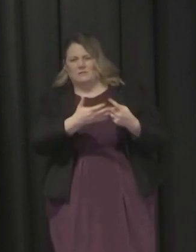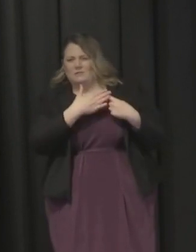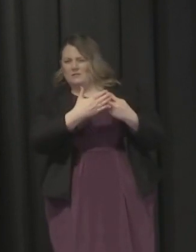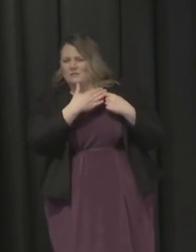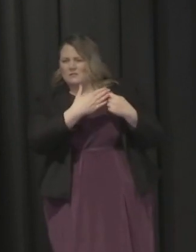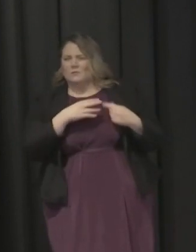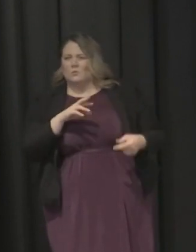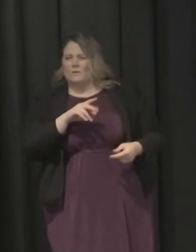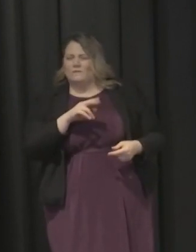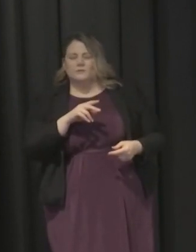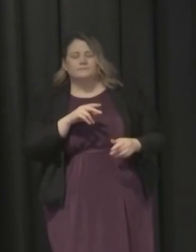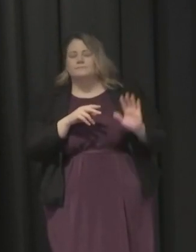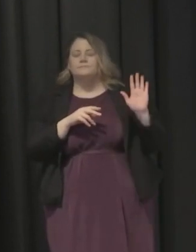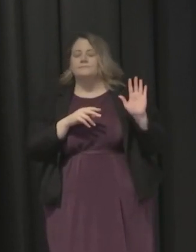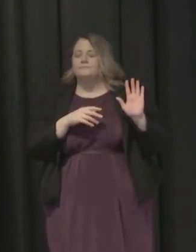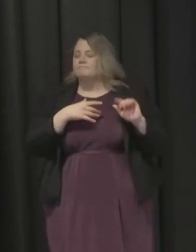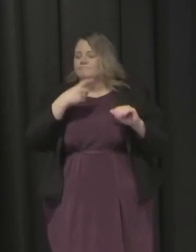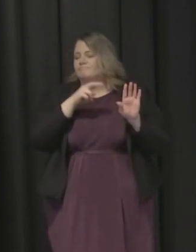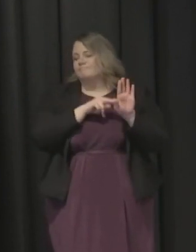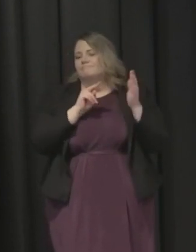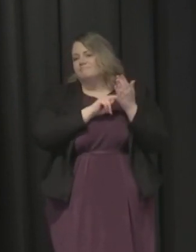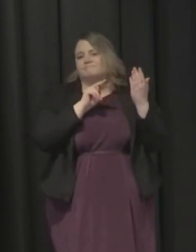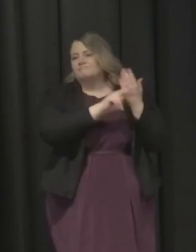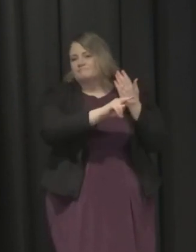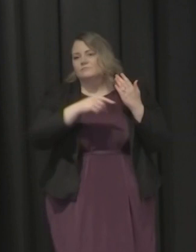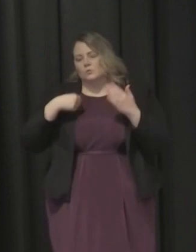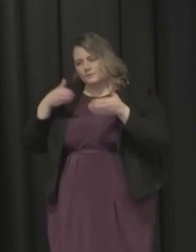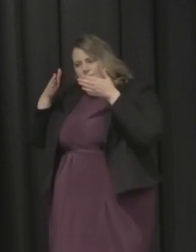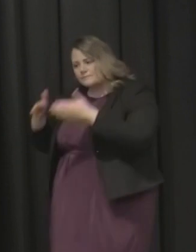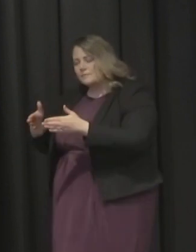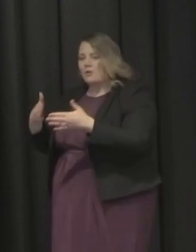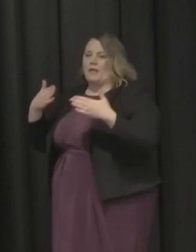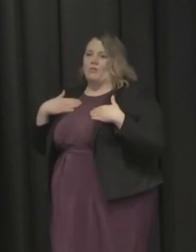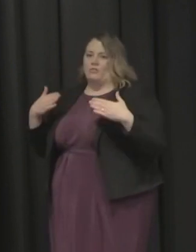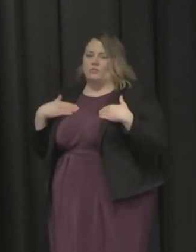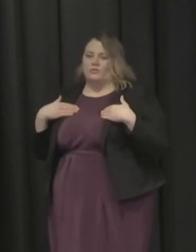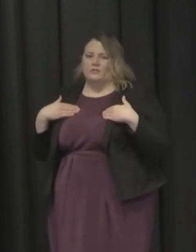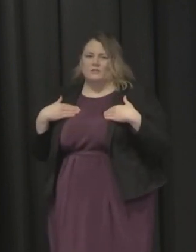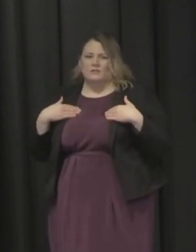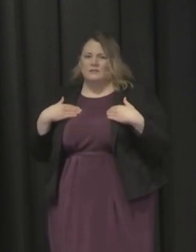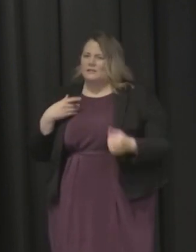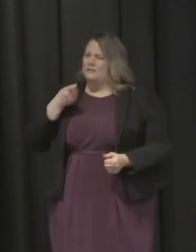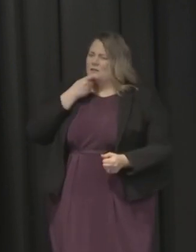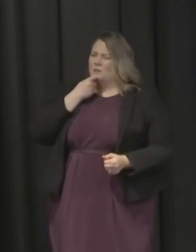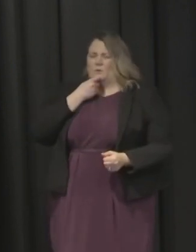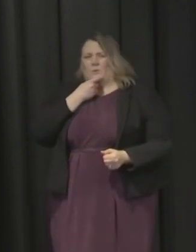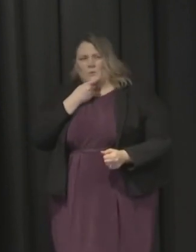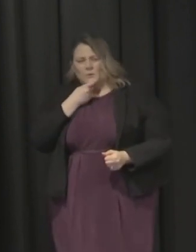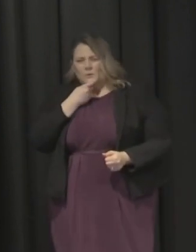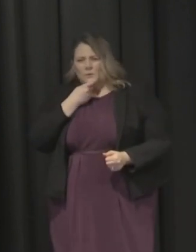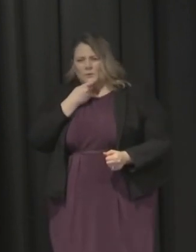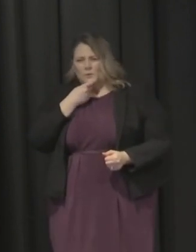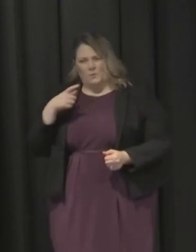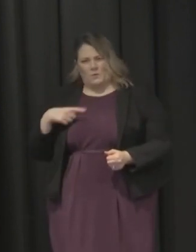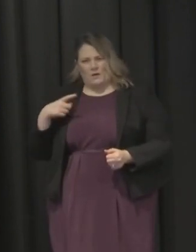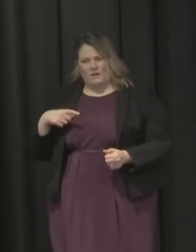rather strange that the political colour and complexion of a government seems to be the driving influence